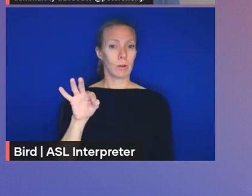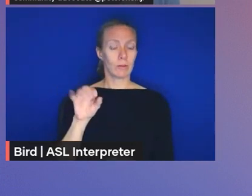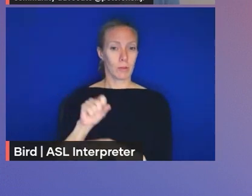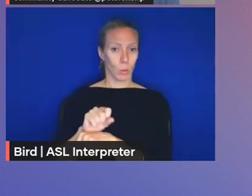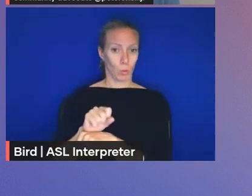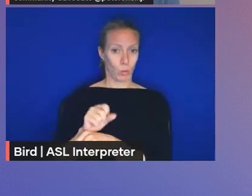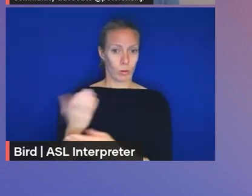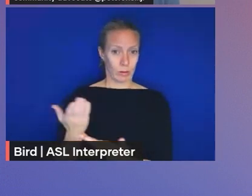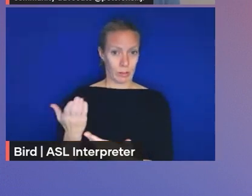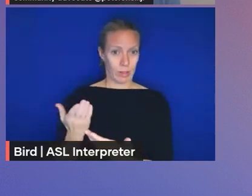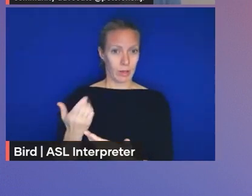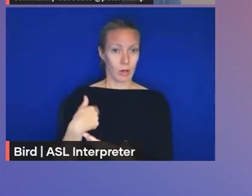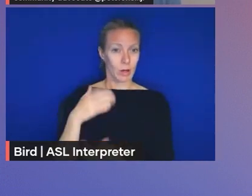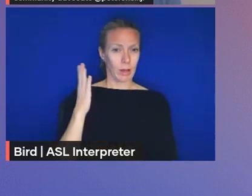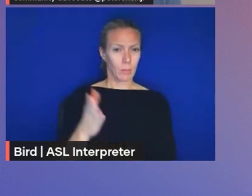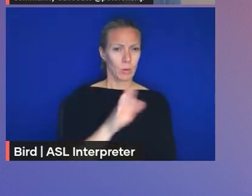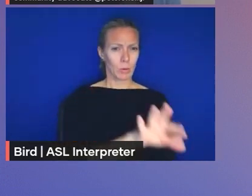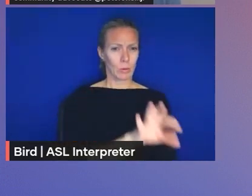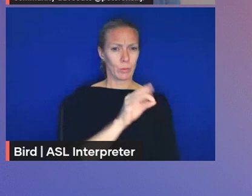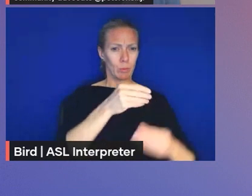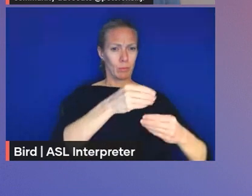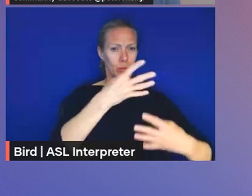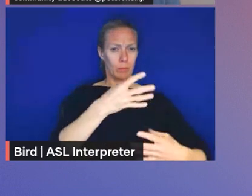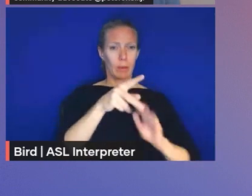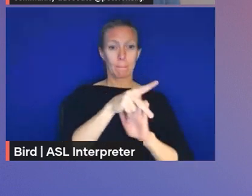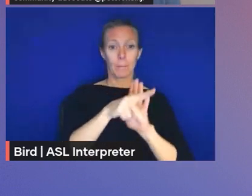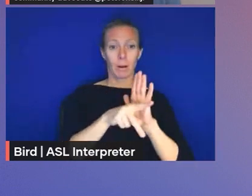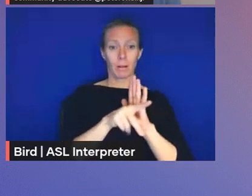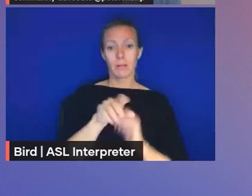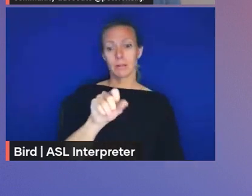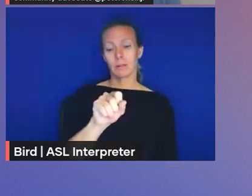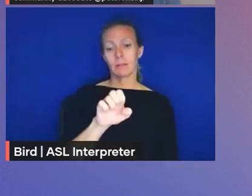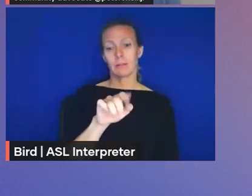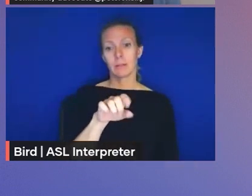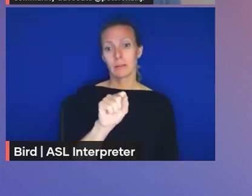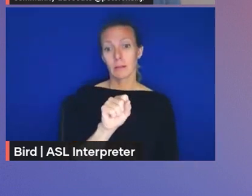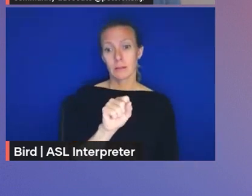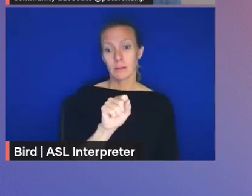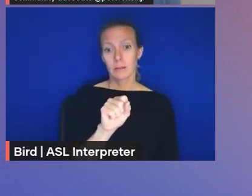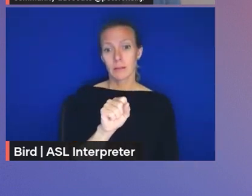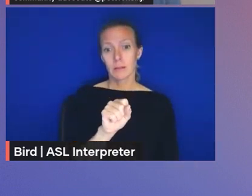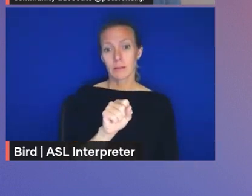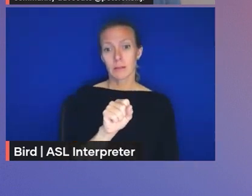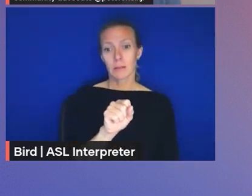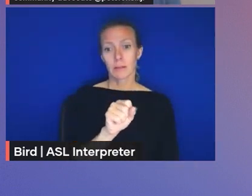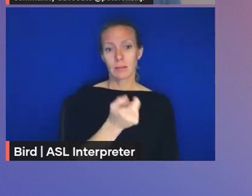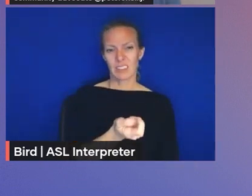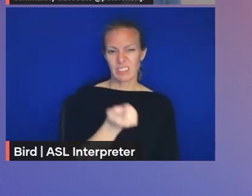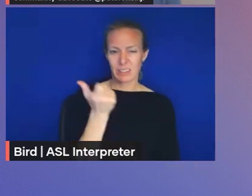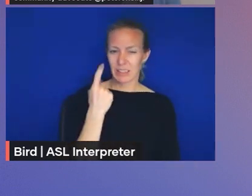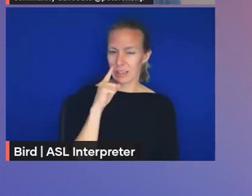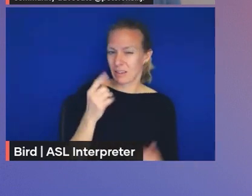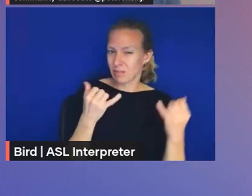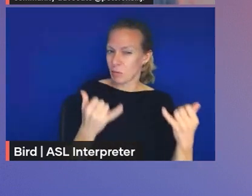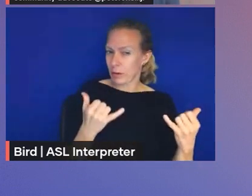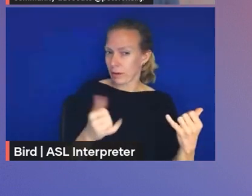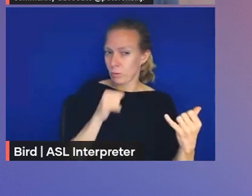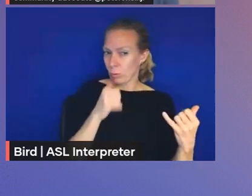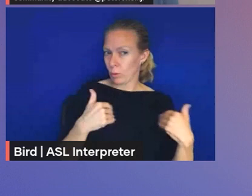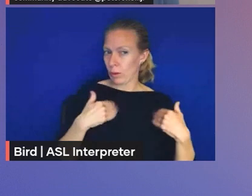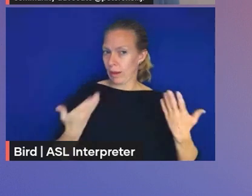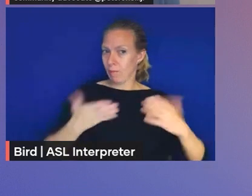my org settings, policy sets. I'm going to delete this for now so we don't have